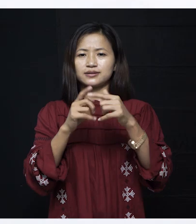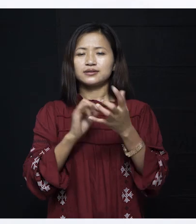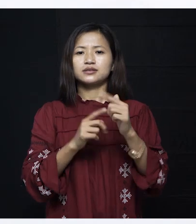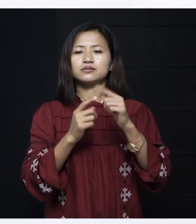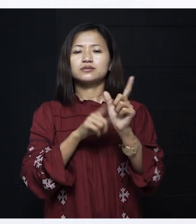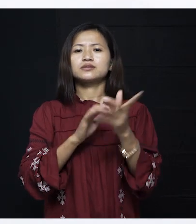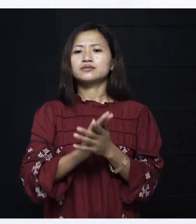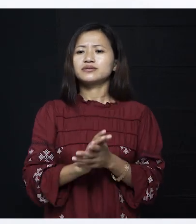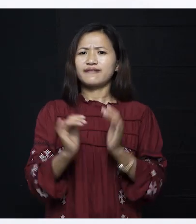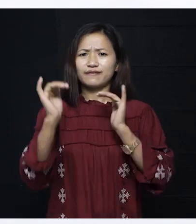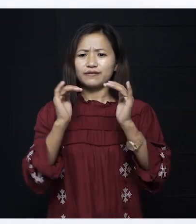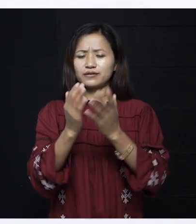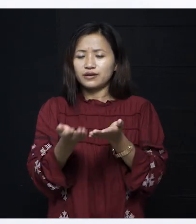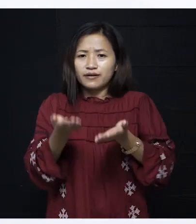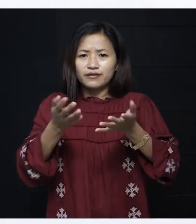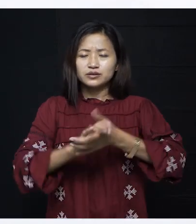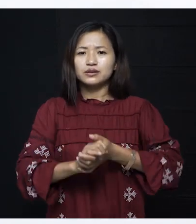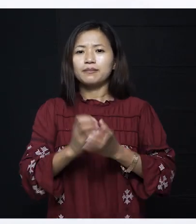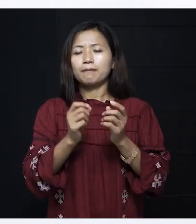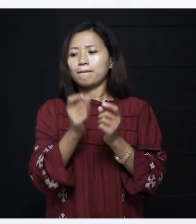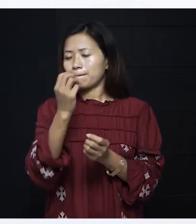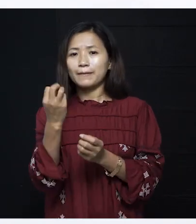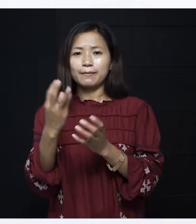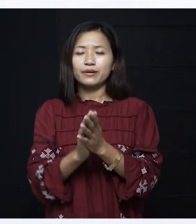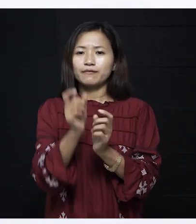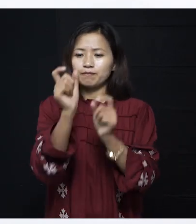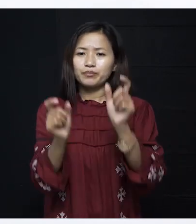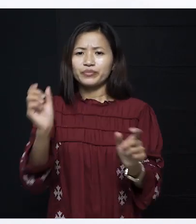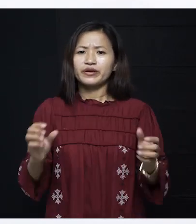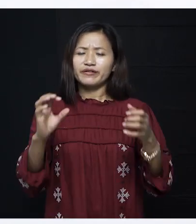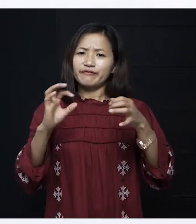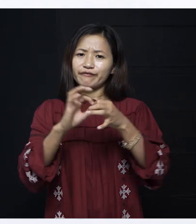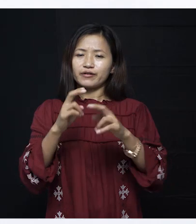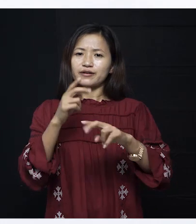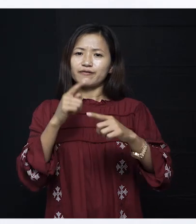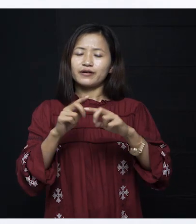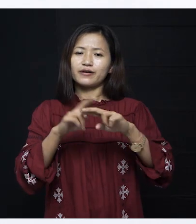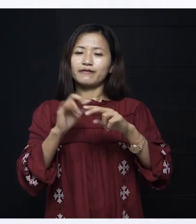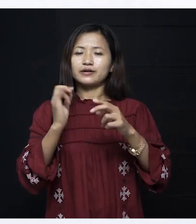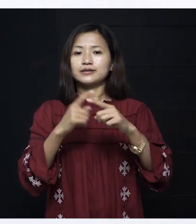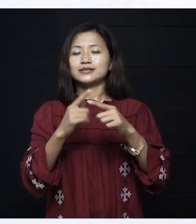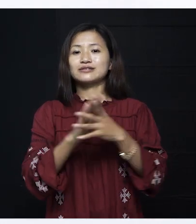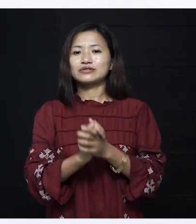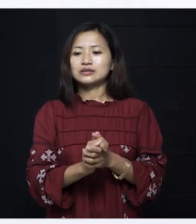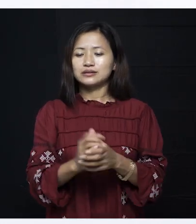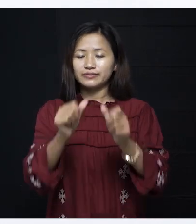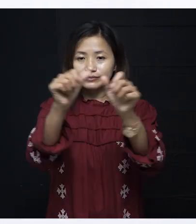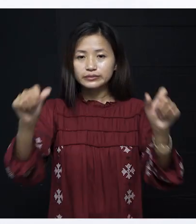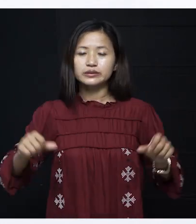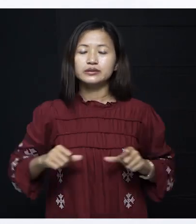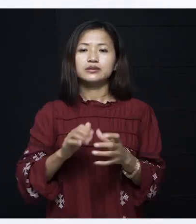the average number of people who are living in a fixed area, okay? Population density